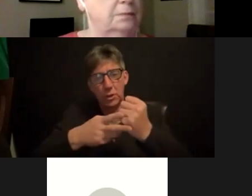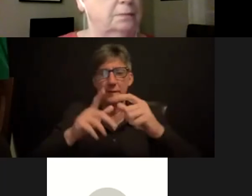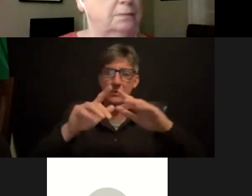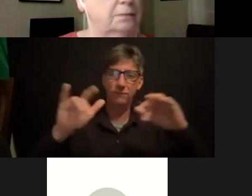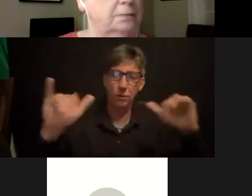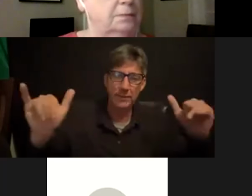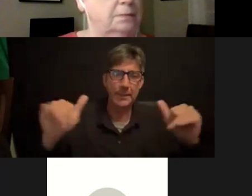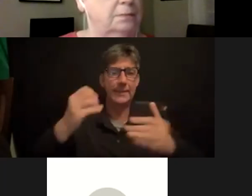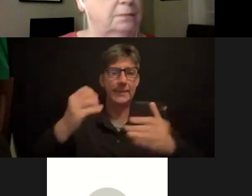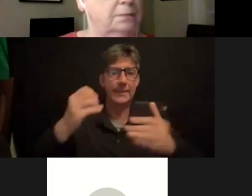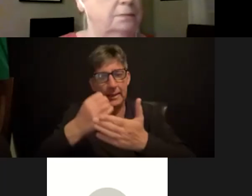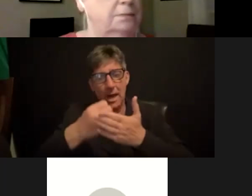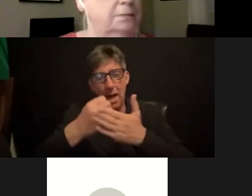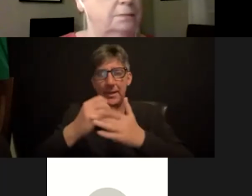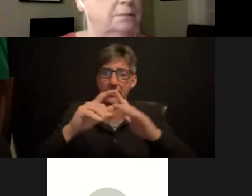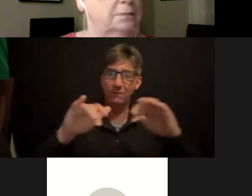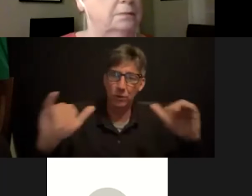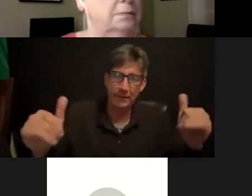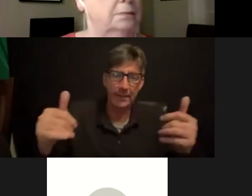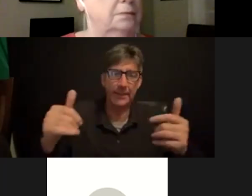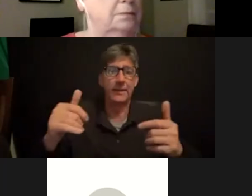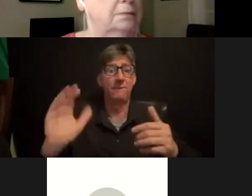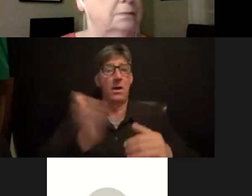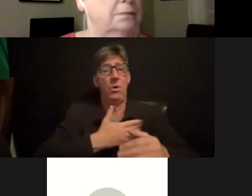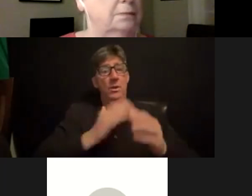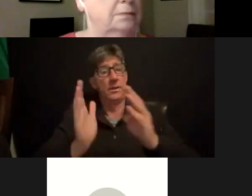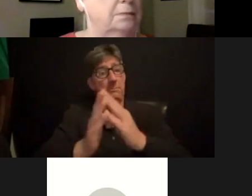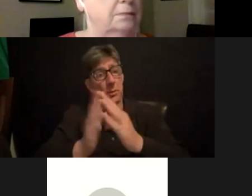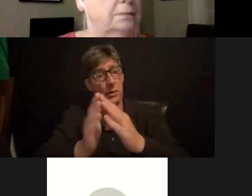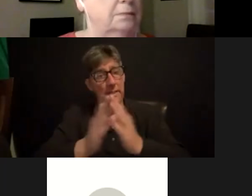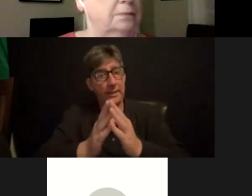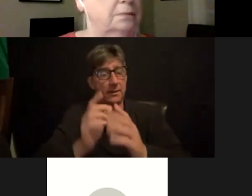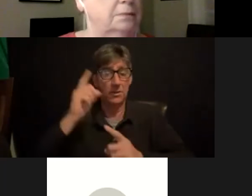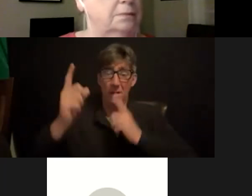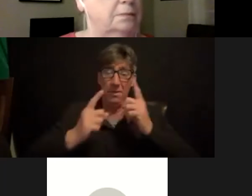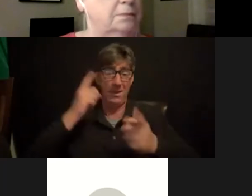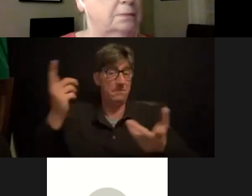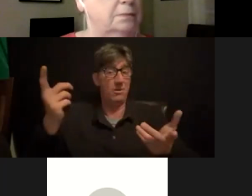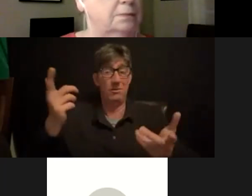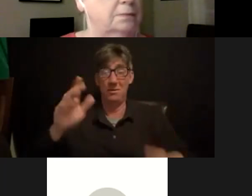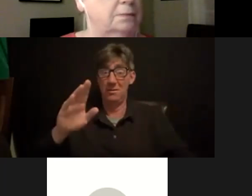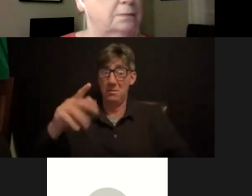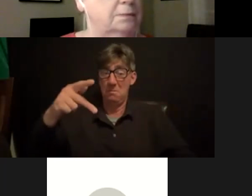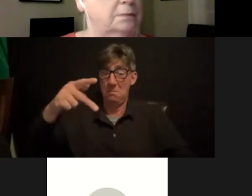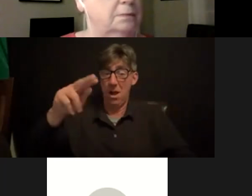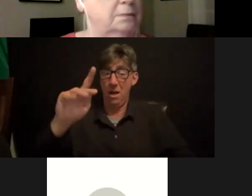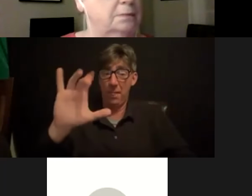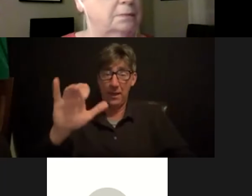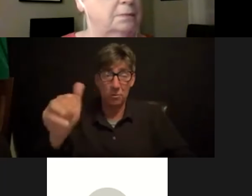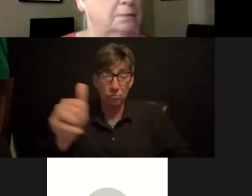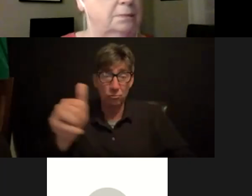economic diversity, especially of the community. And so, you know, thinking about access to public bus and